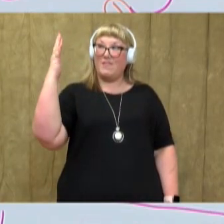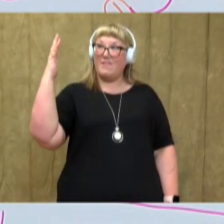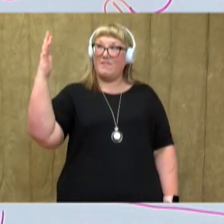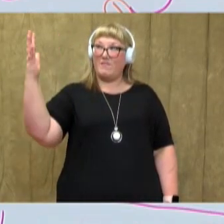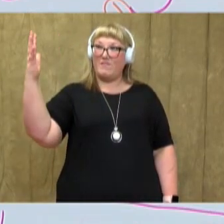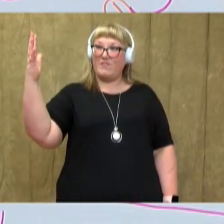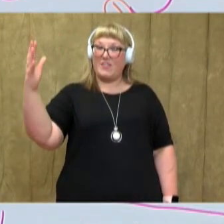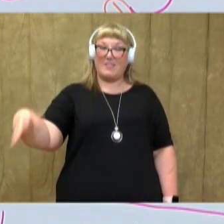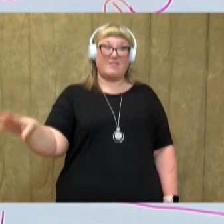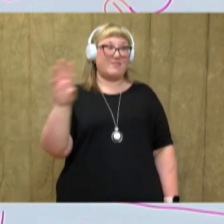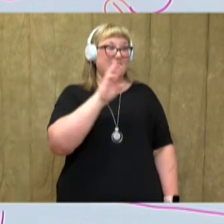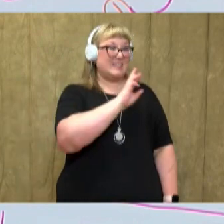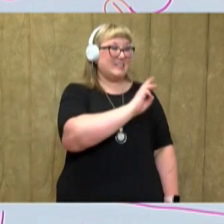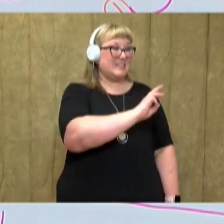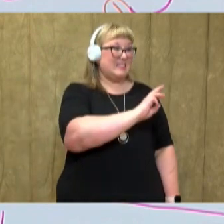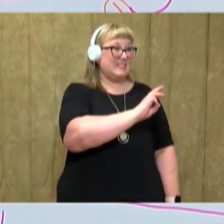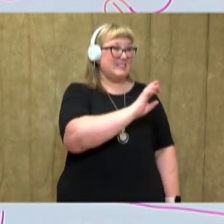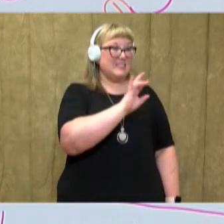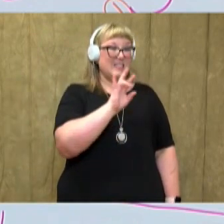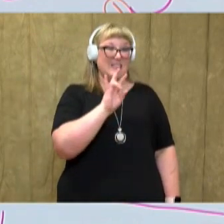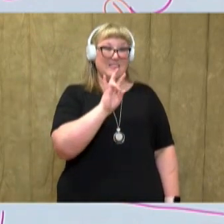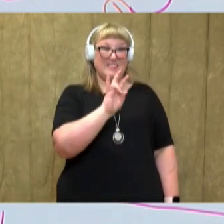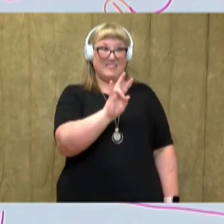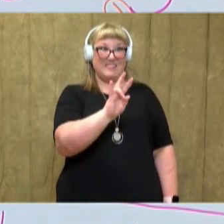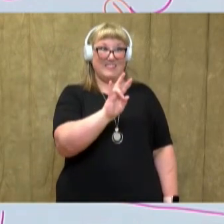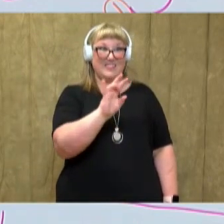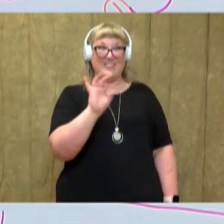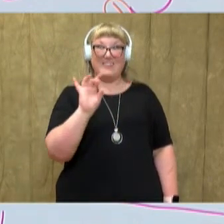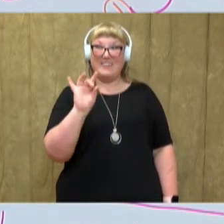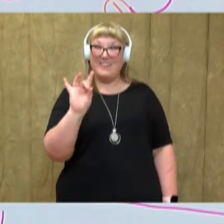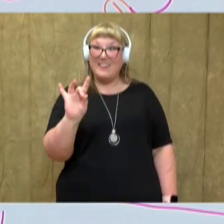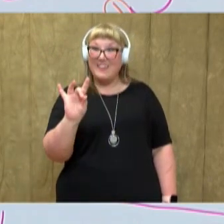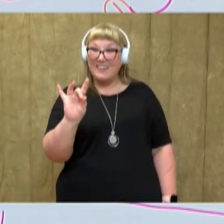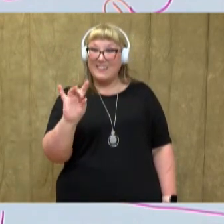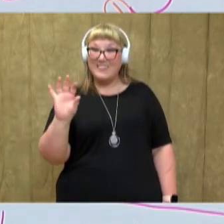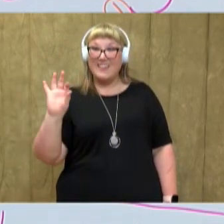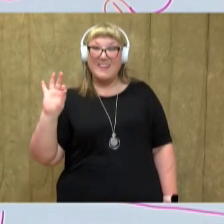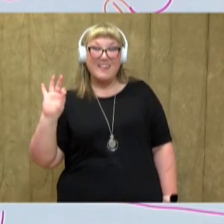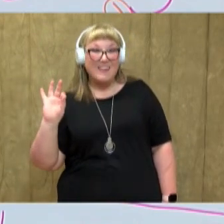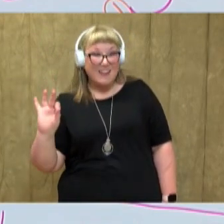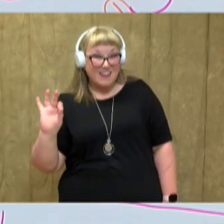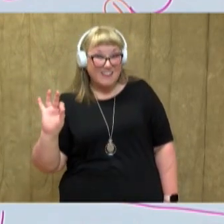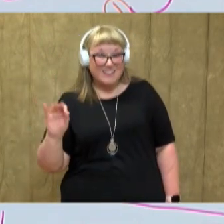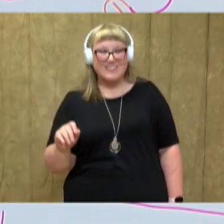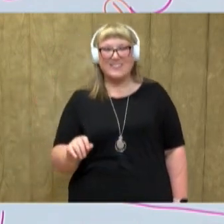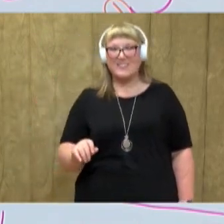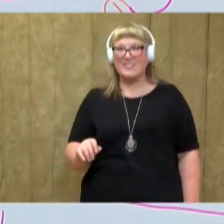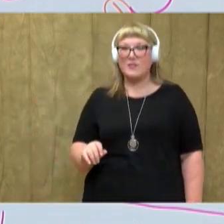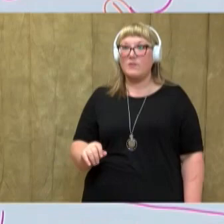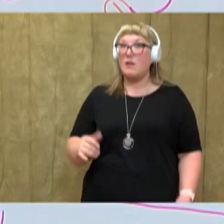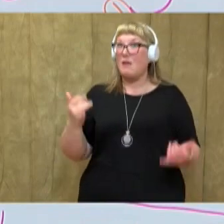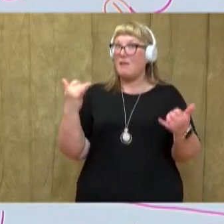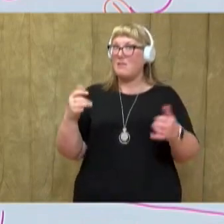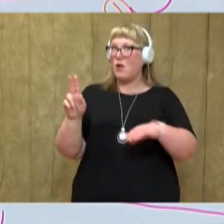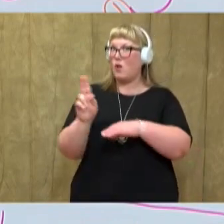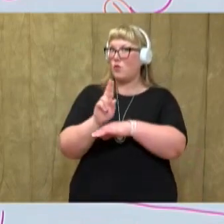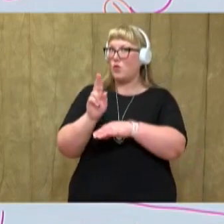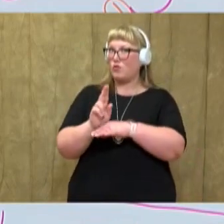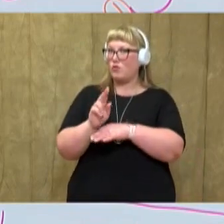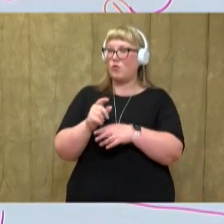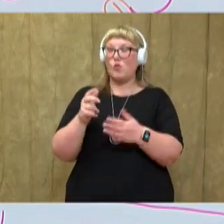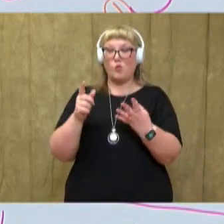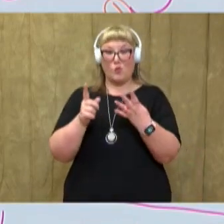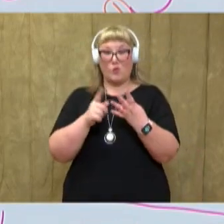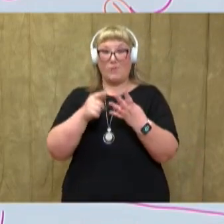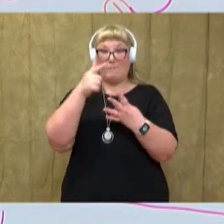4, 5, 6, 7, 8, 9. So we have now used 3